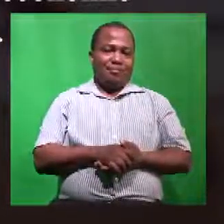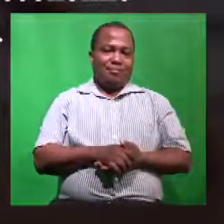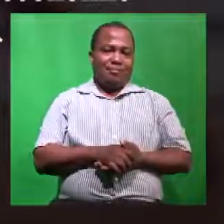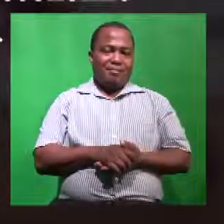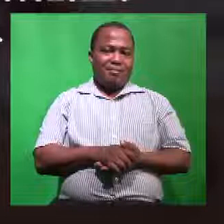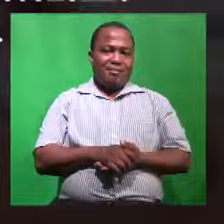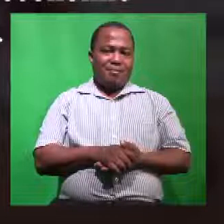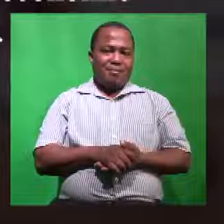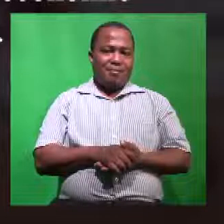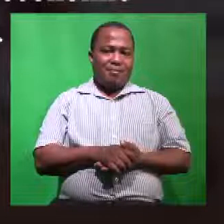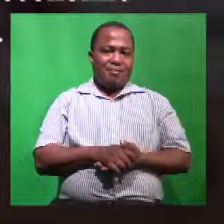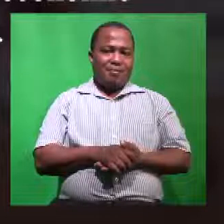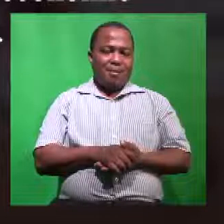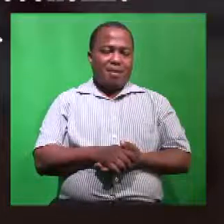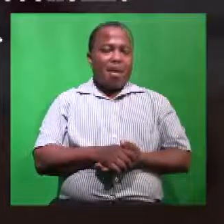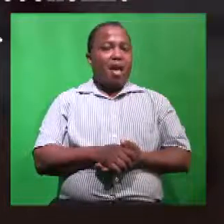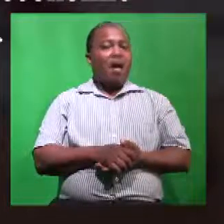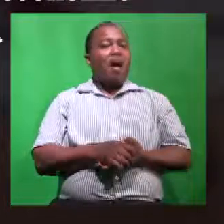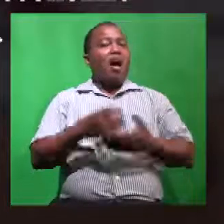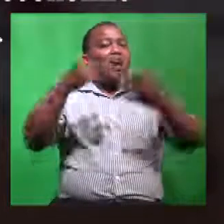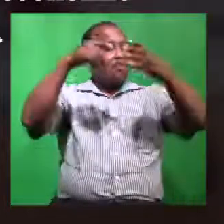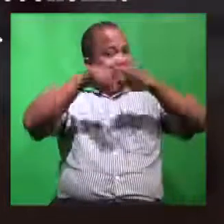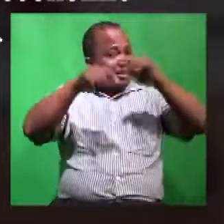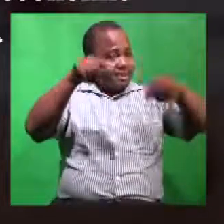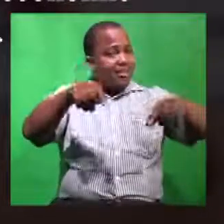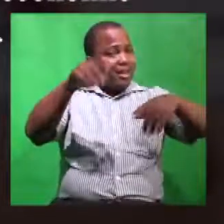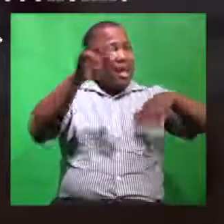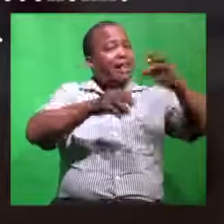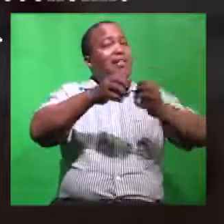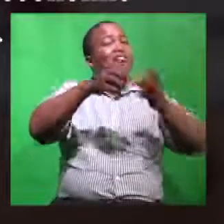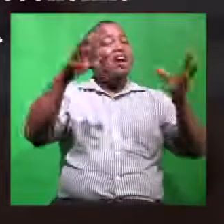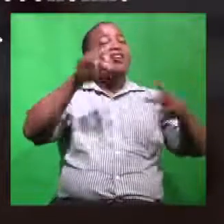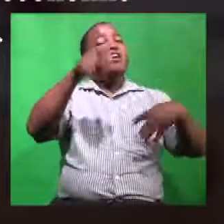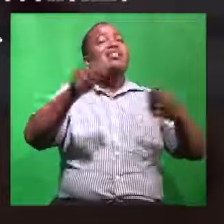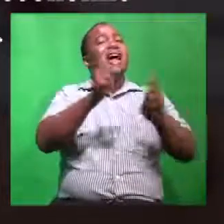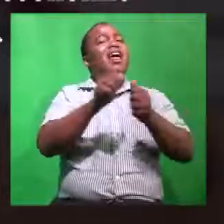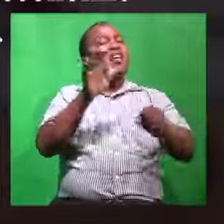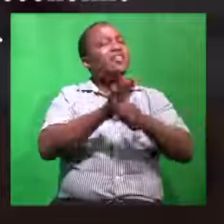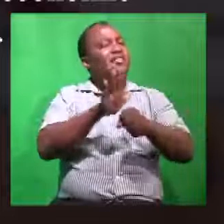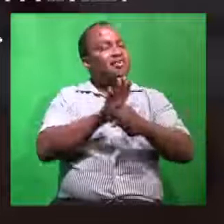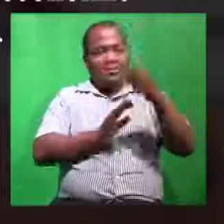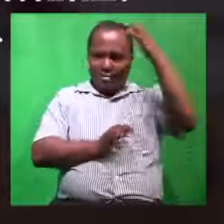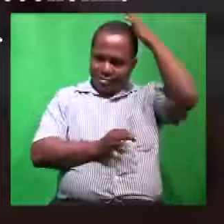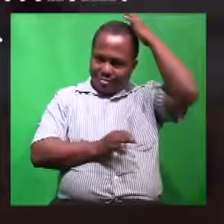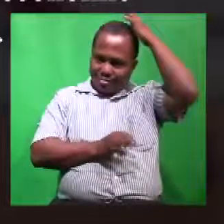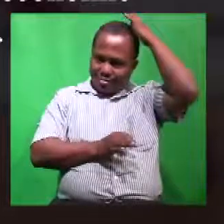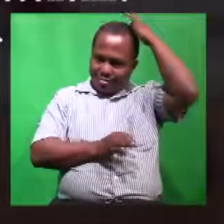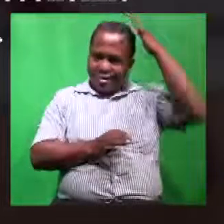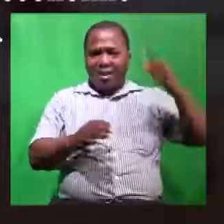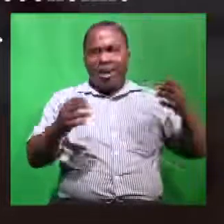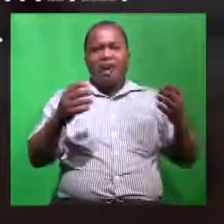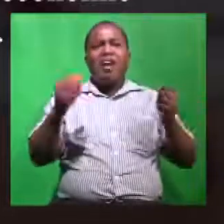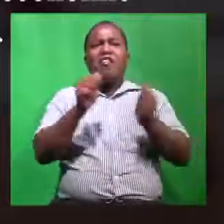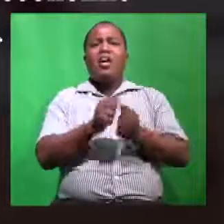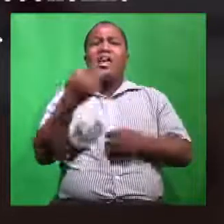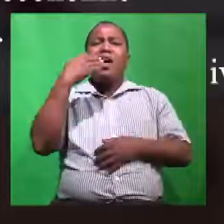and through these cultural values, you can see a lot of things you can learn, and very